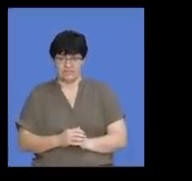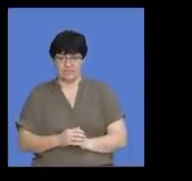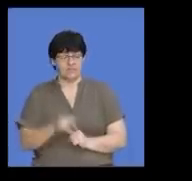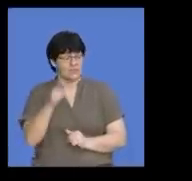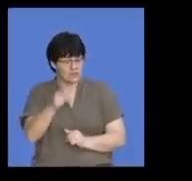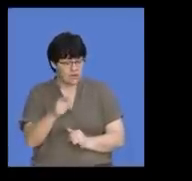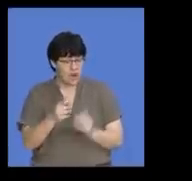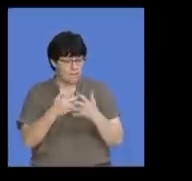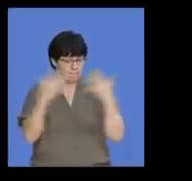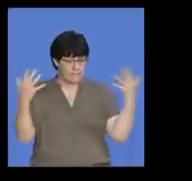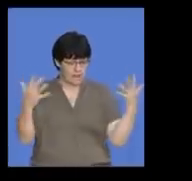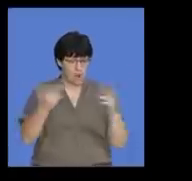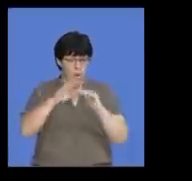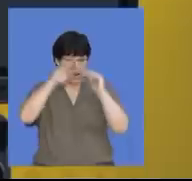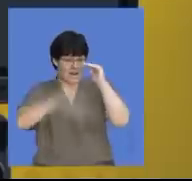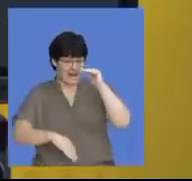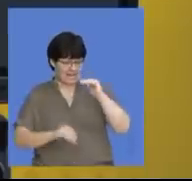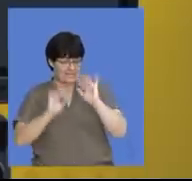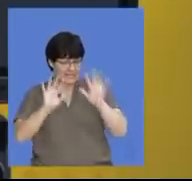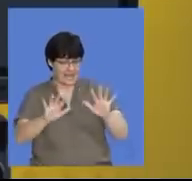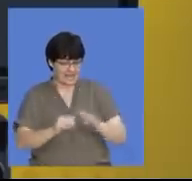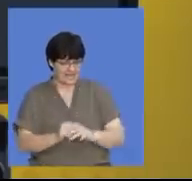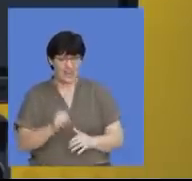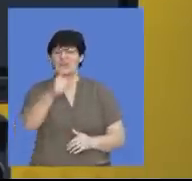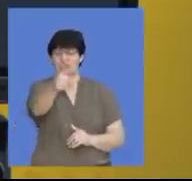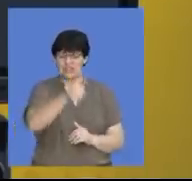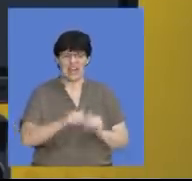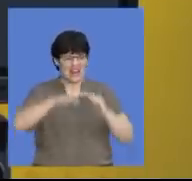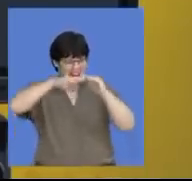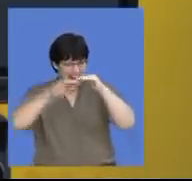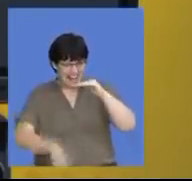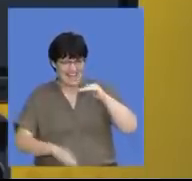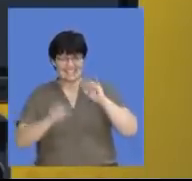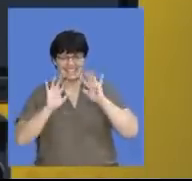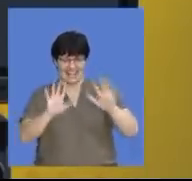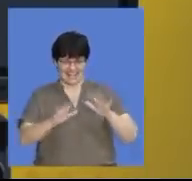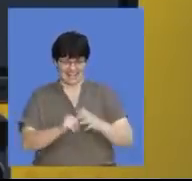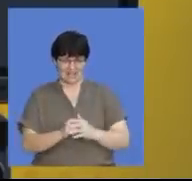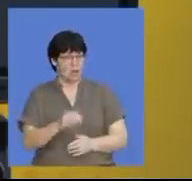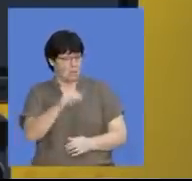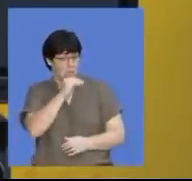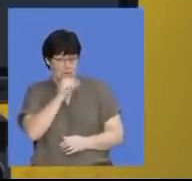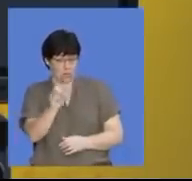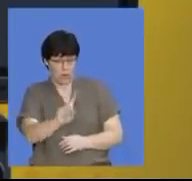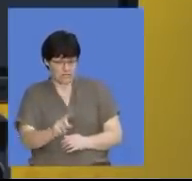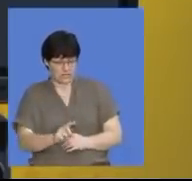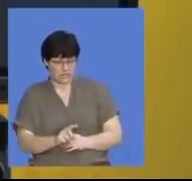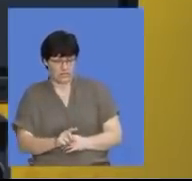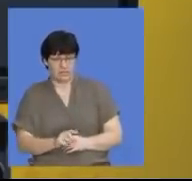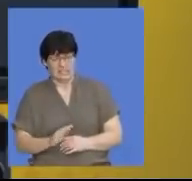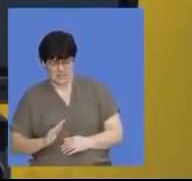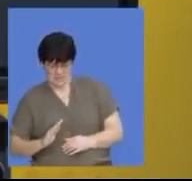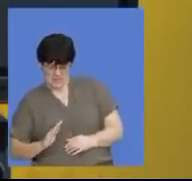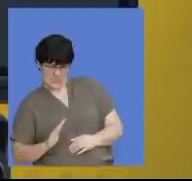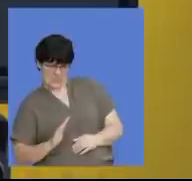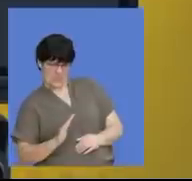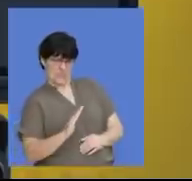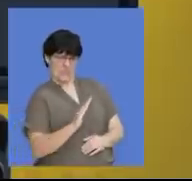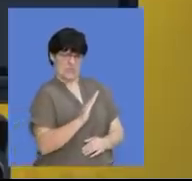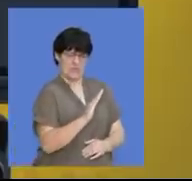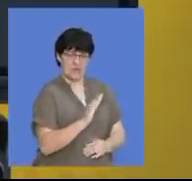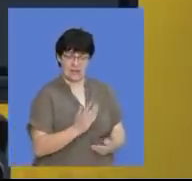is it greater or less than 10? Good, it's less than 10. What does this mean? It's a steep